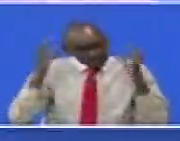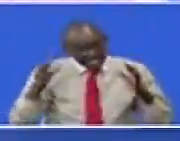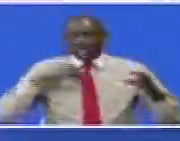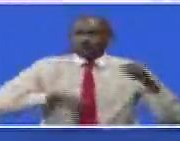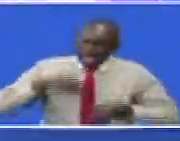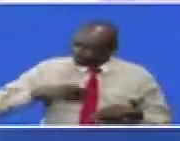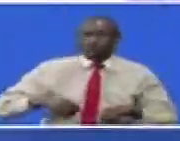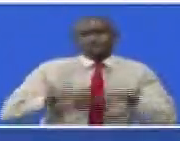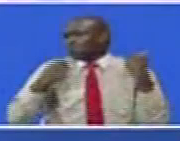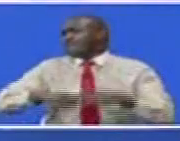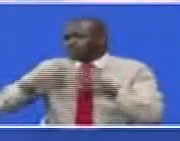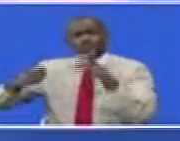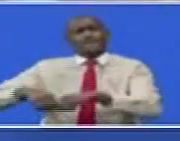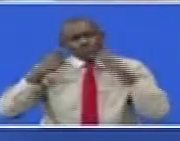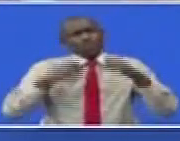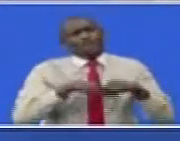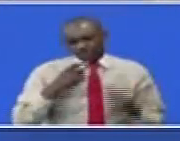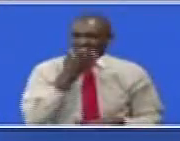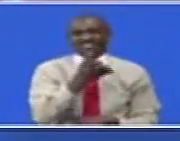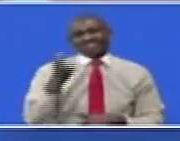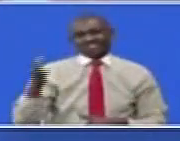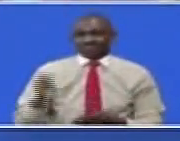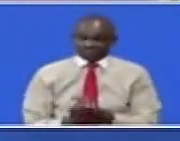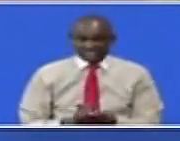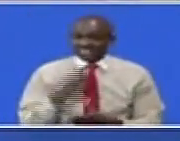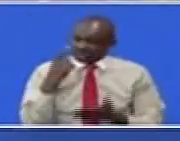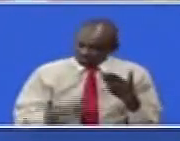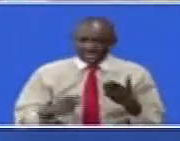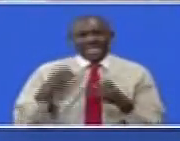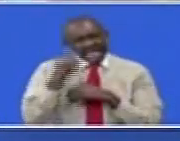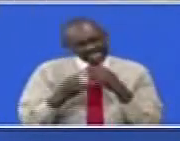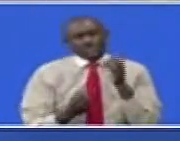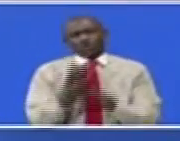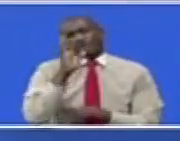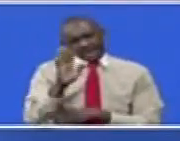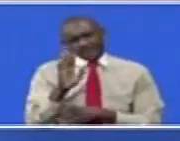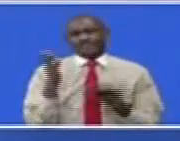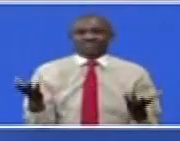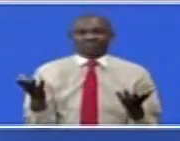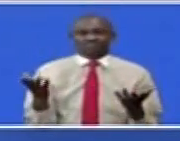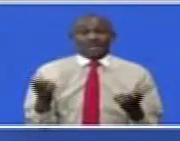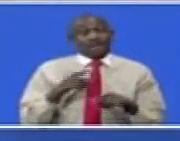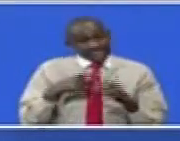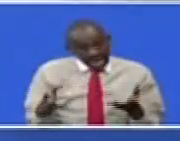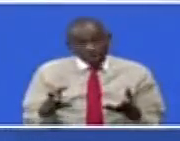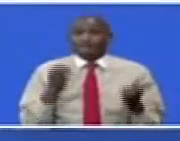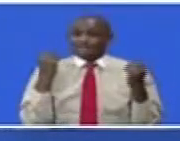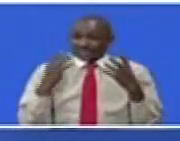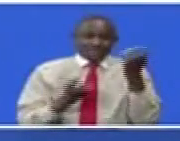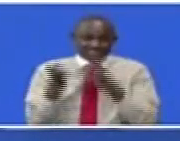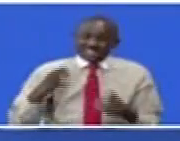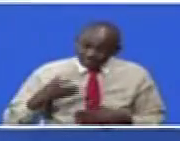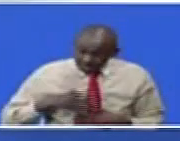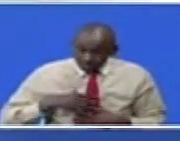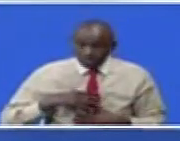corruption scandals that had threatened the very fabric upon which the country's growth depended. And while most entrepreneurs chose to